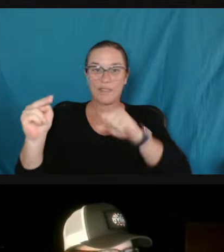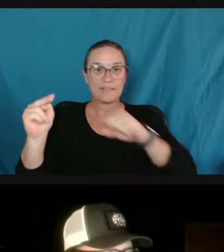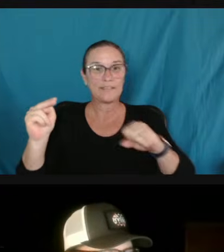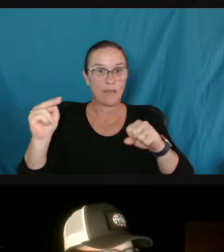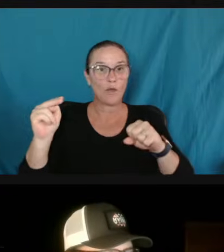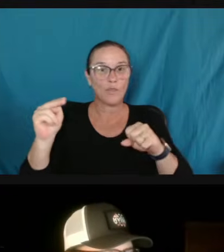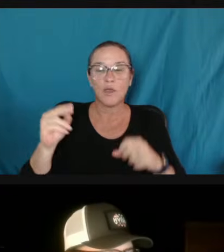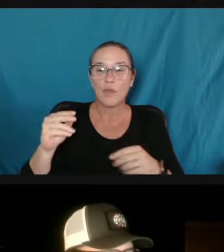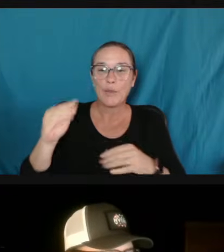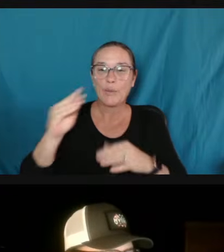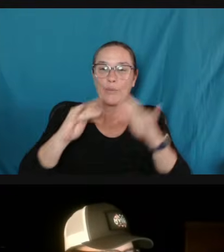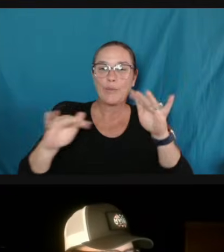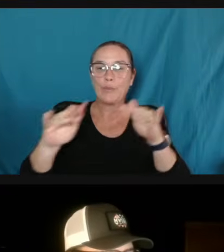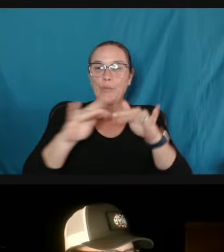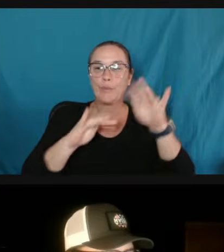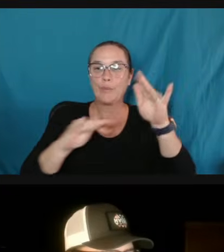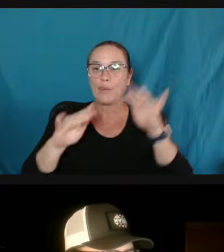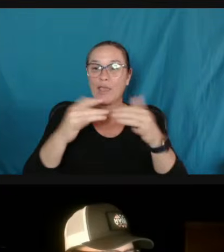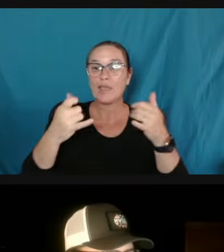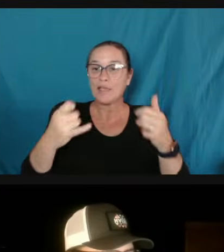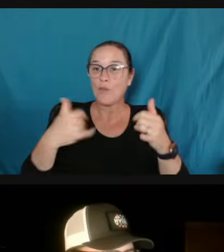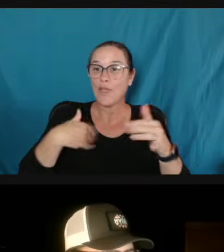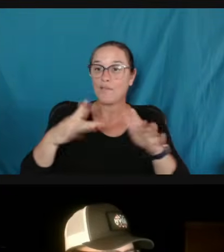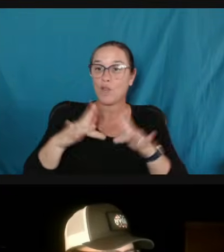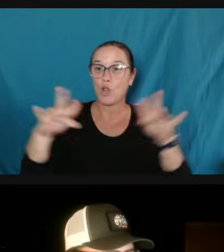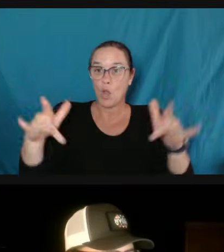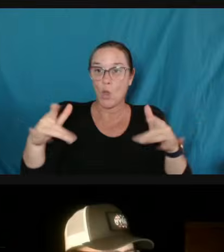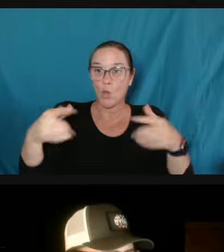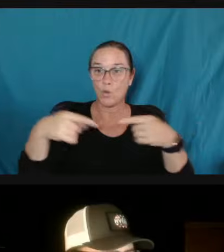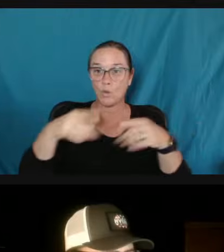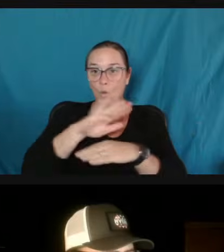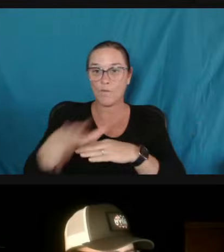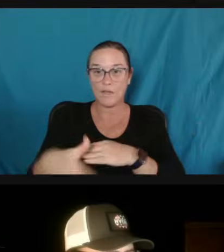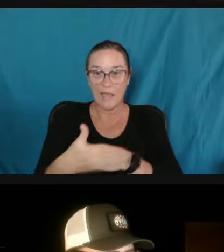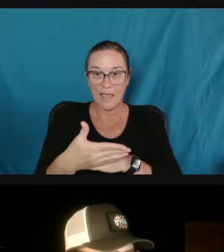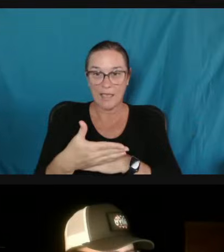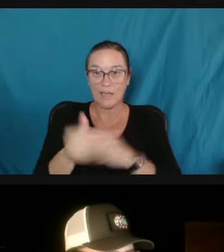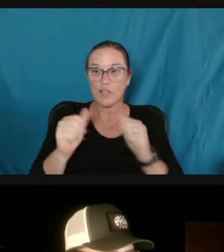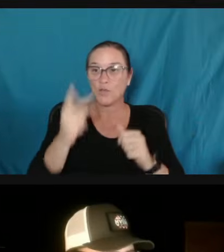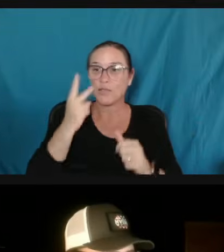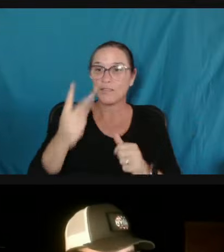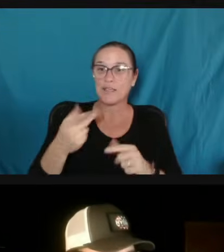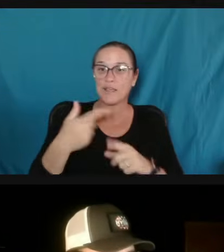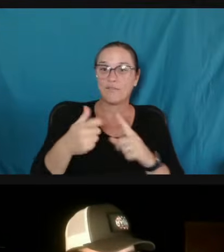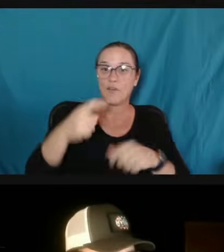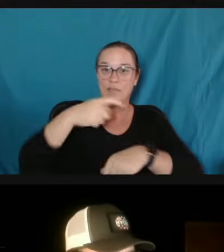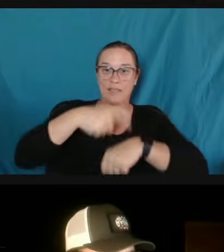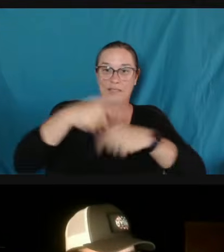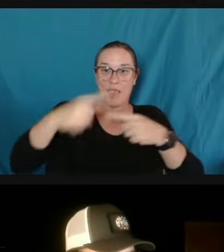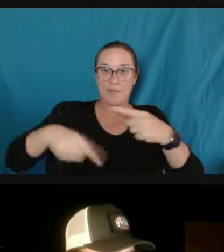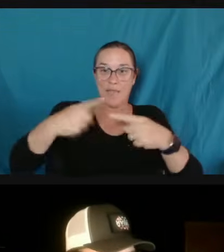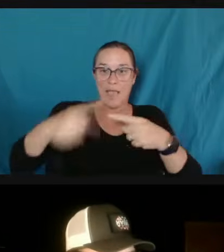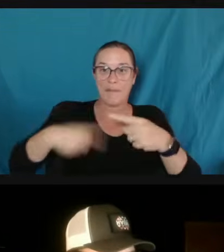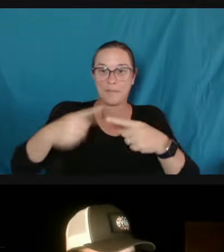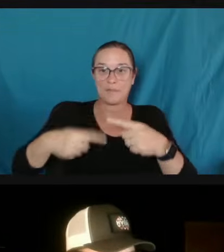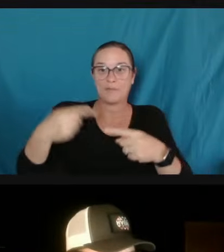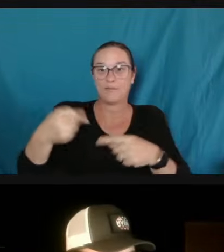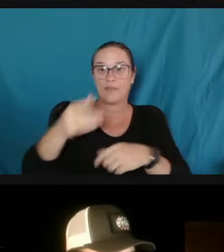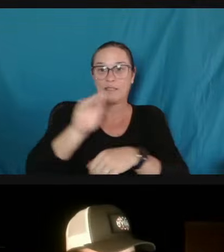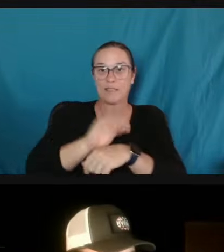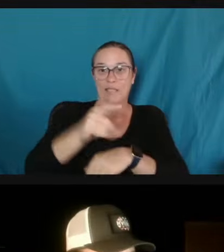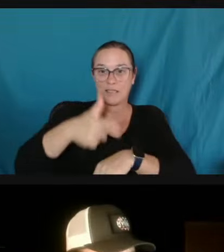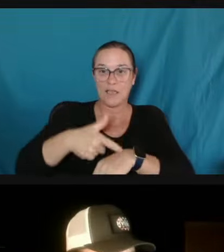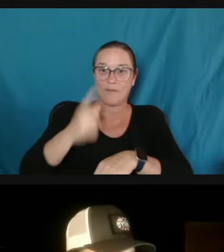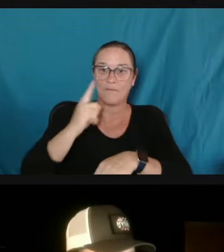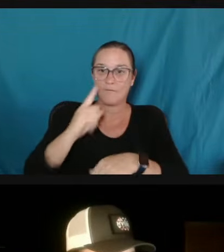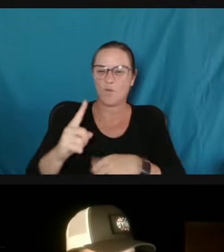is now steadily glowing at night, as you can see from this time-lapse video of the nighttime views over the